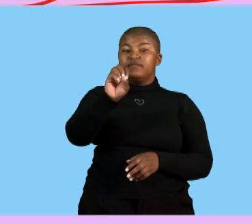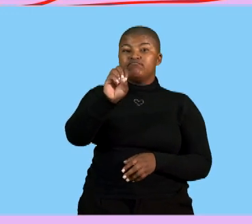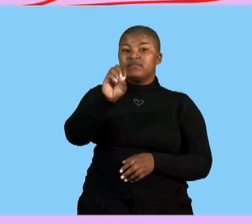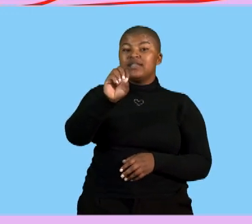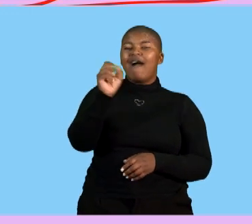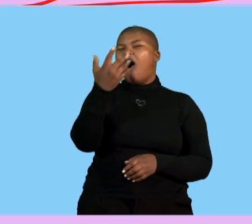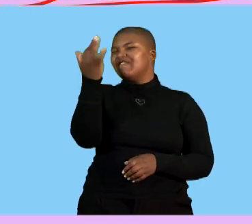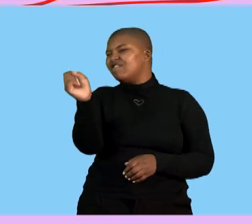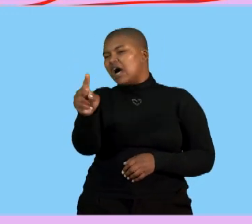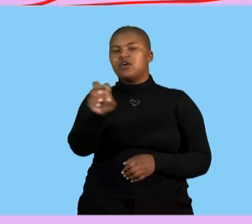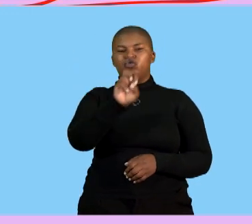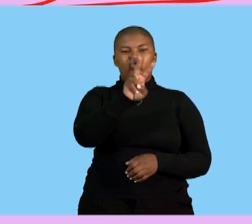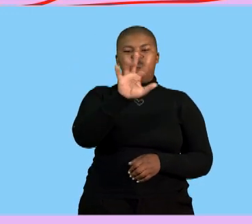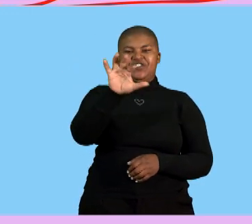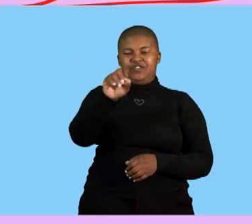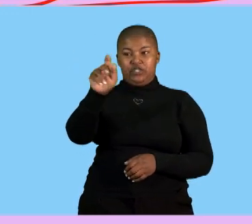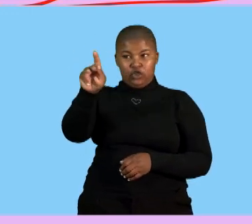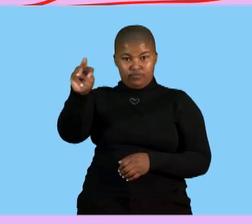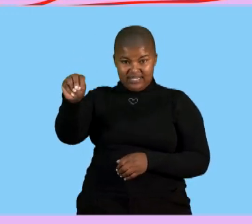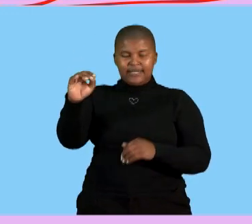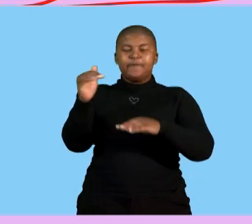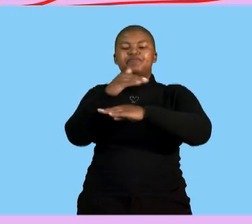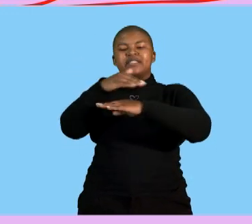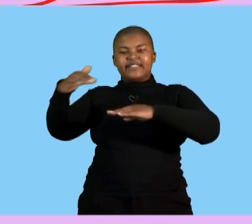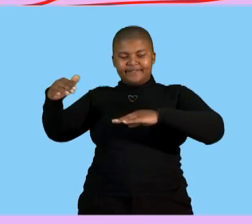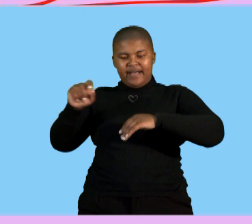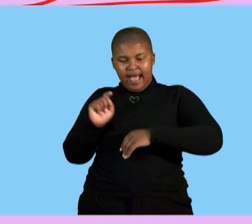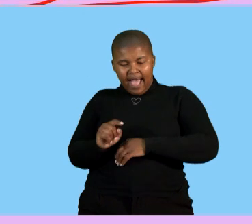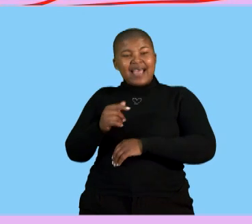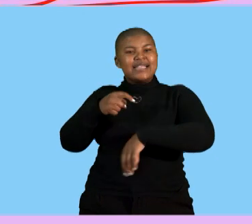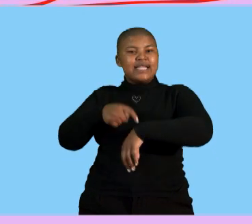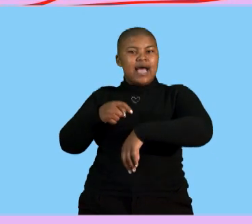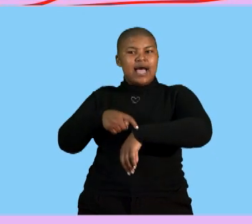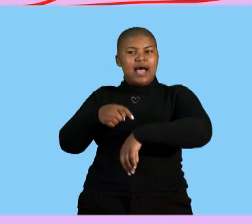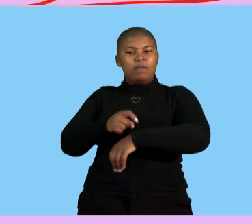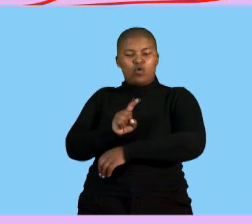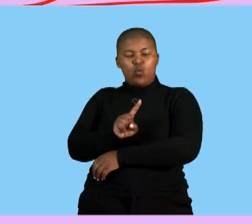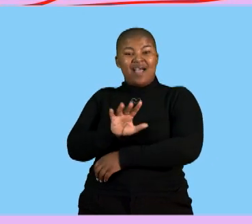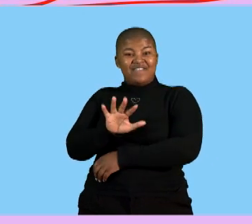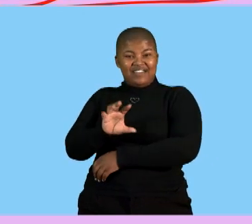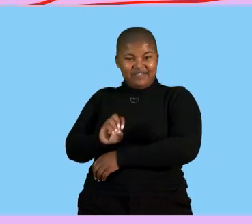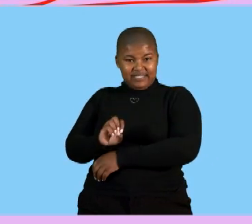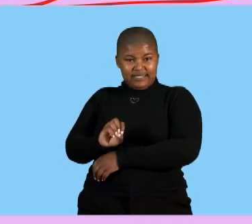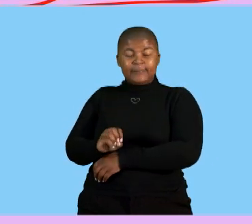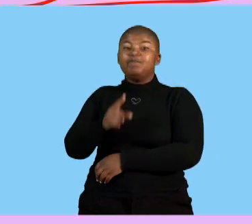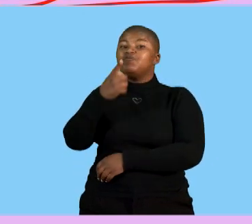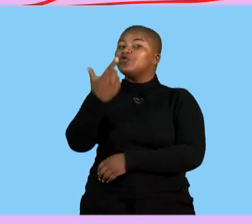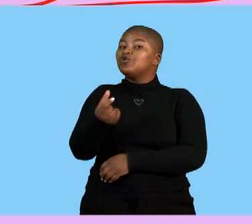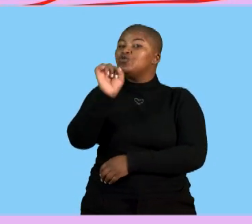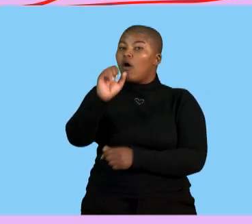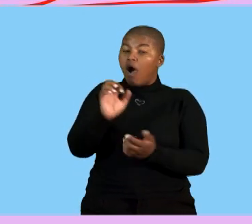250 kilometers divided by 150, and then you take your